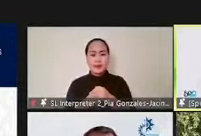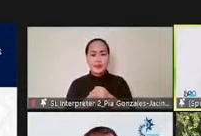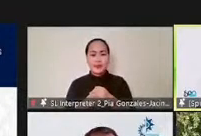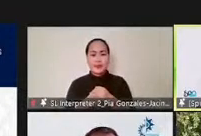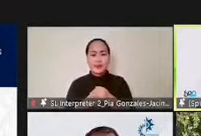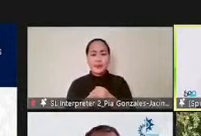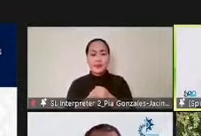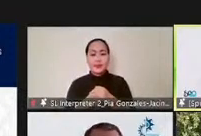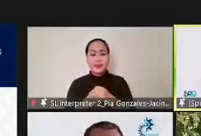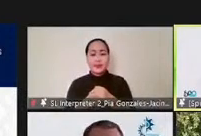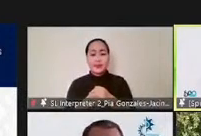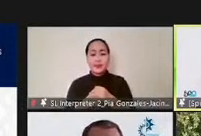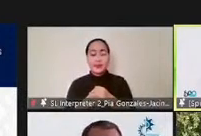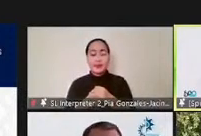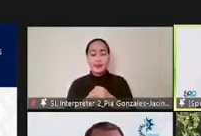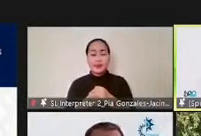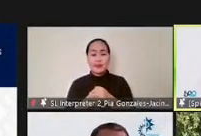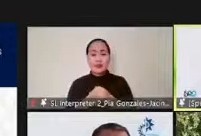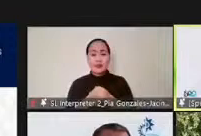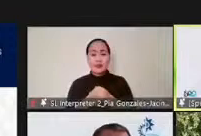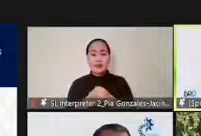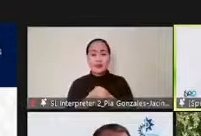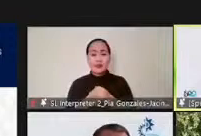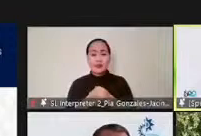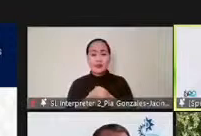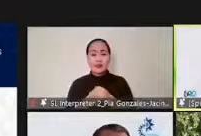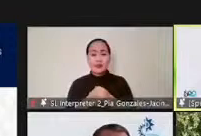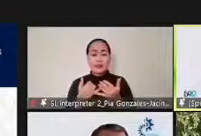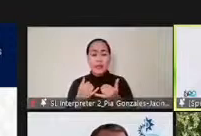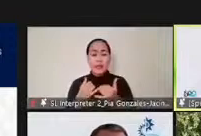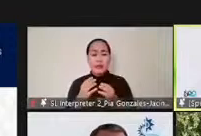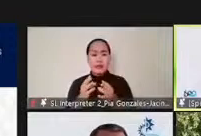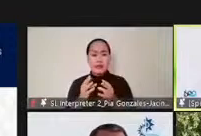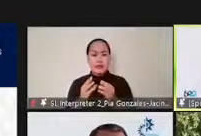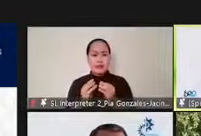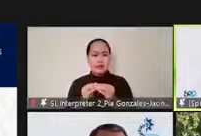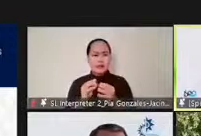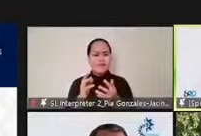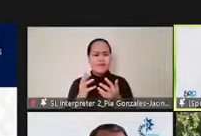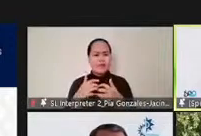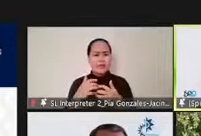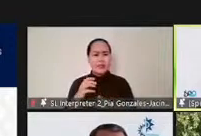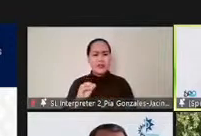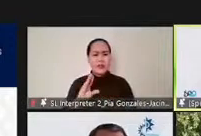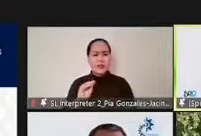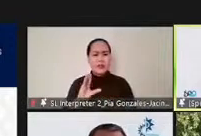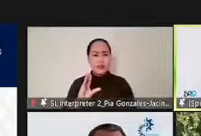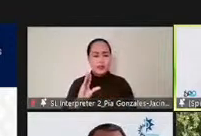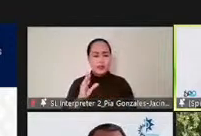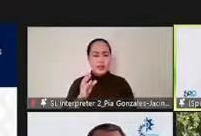So Tayud is one of the 15 houseboats, correct?